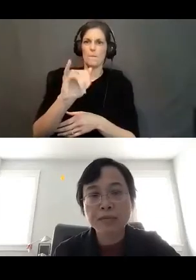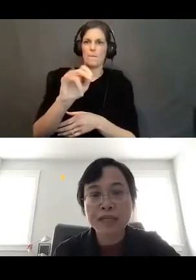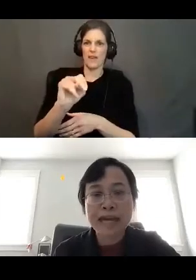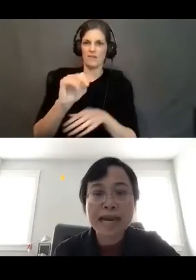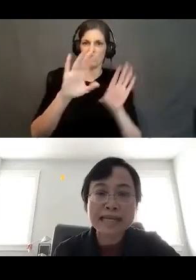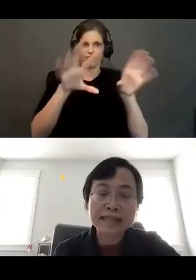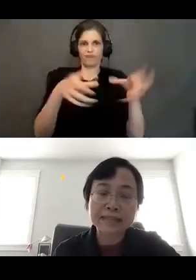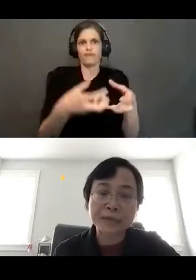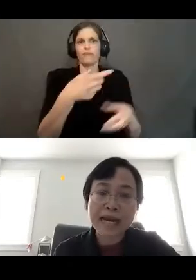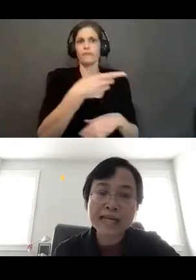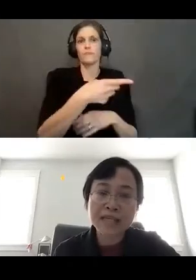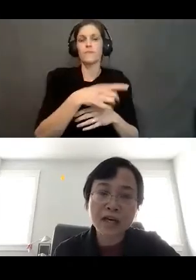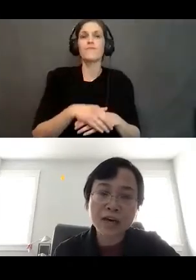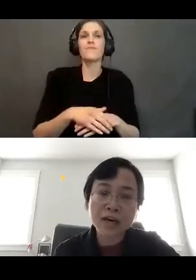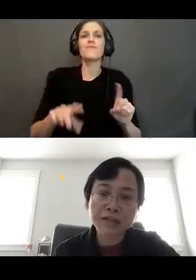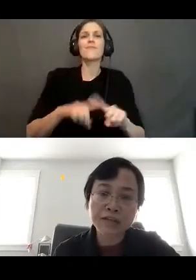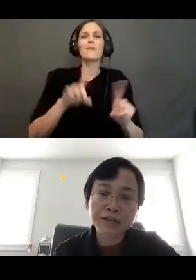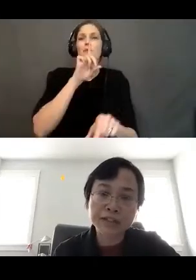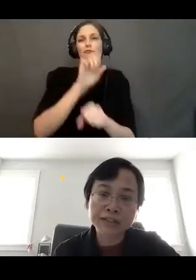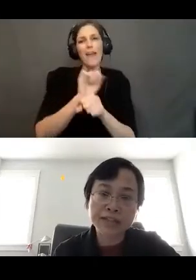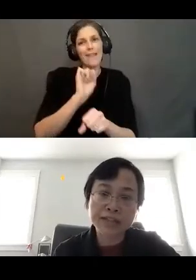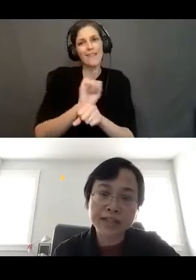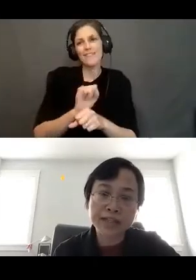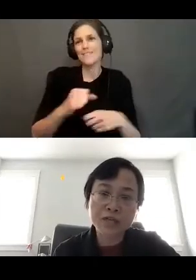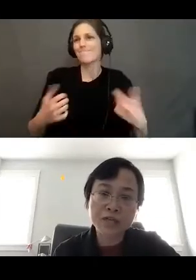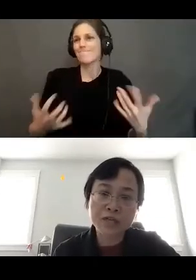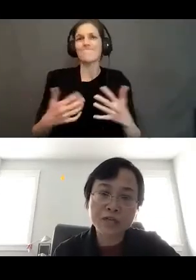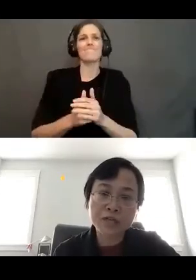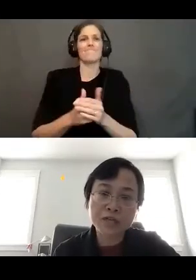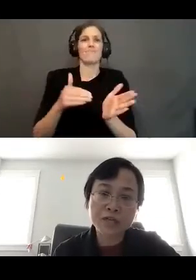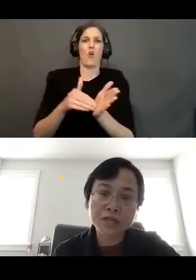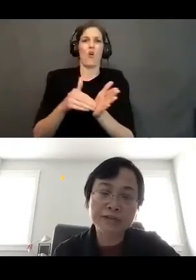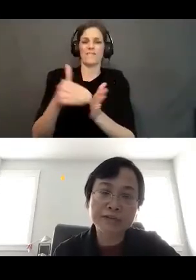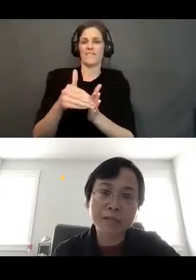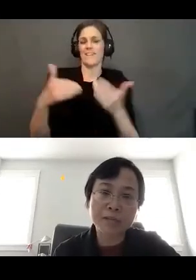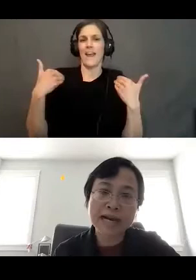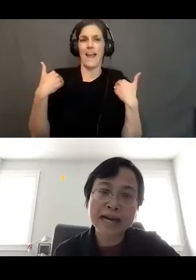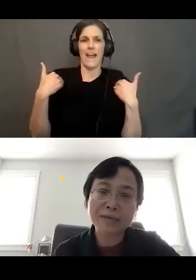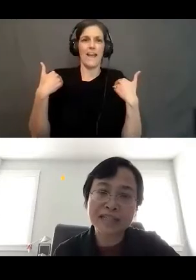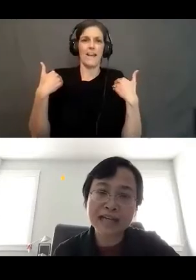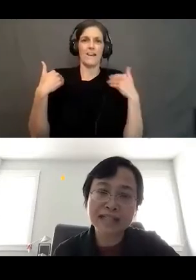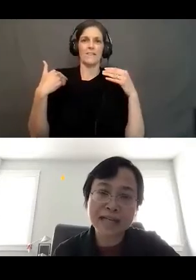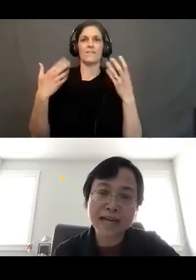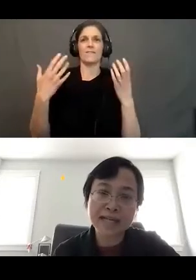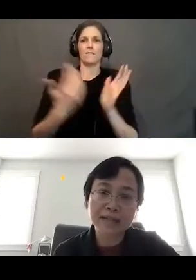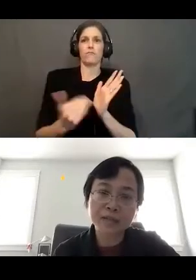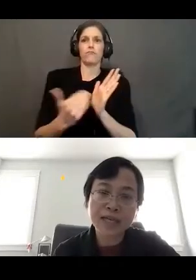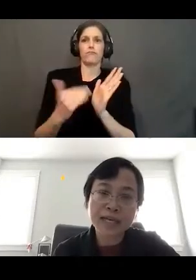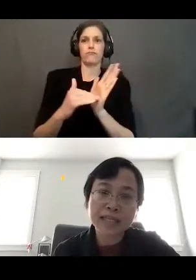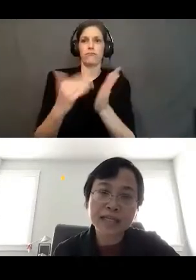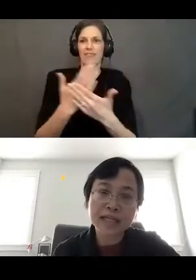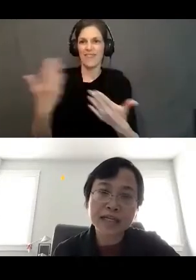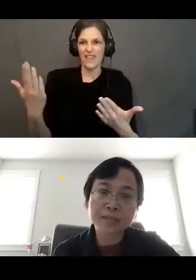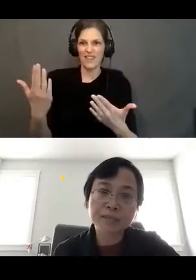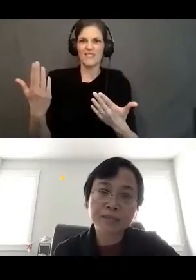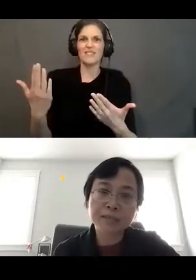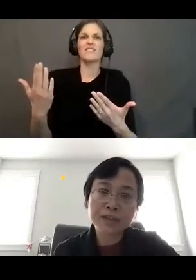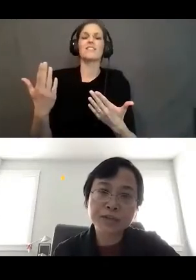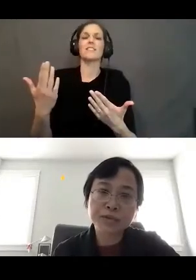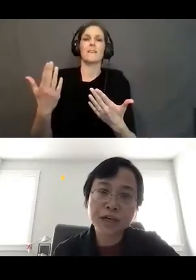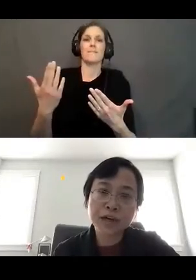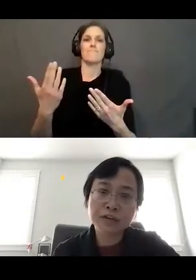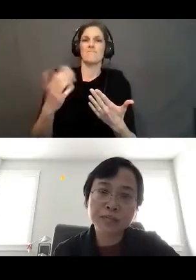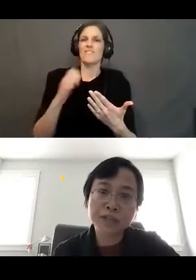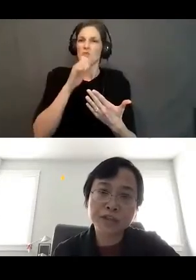The reality, however, is that oftentimes we have highly redundant items that fail